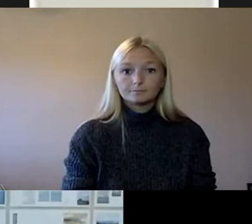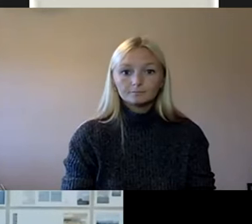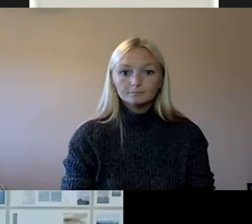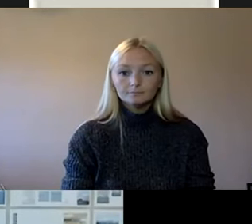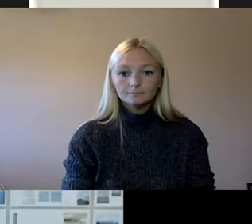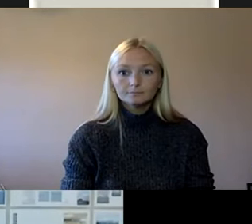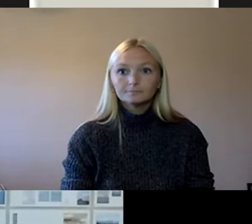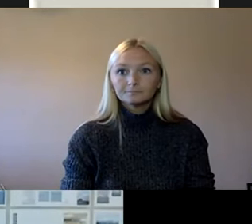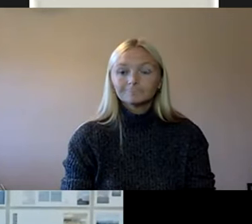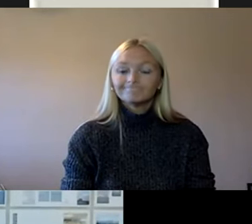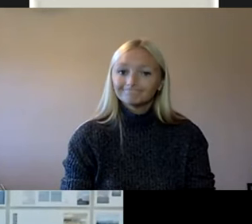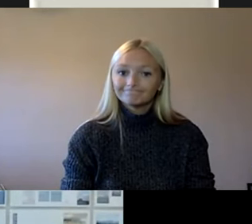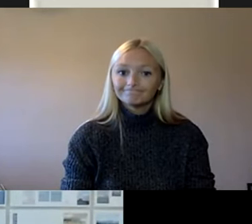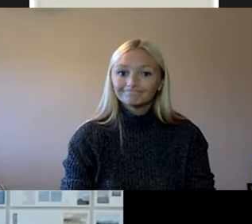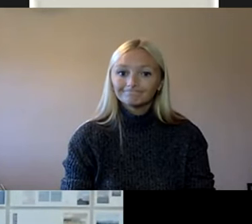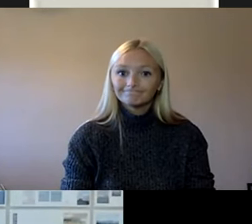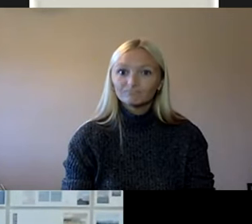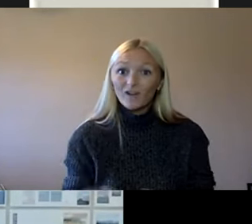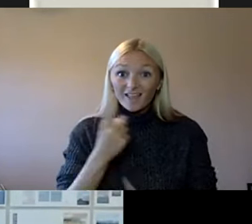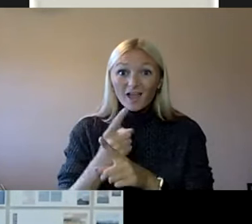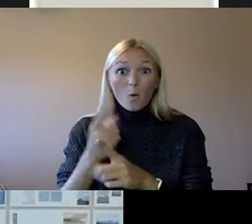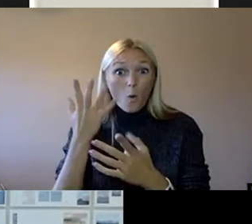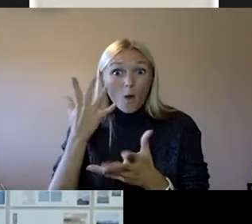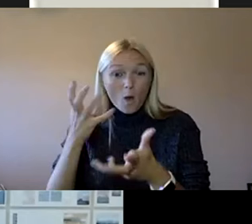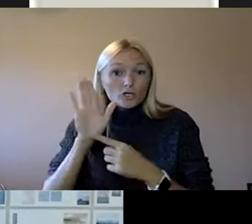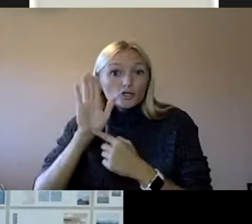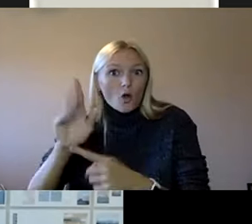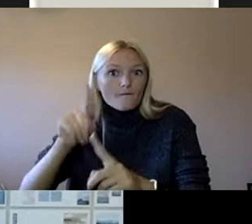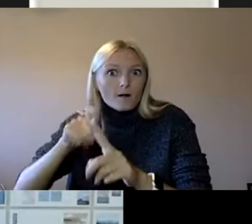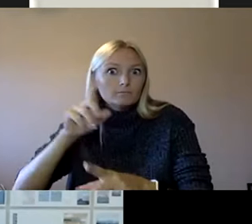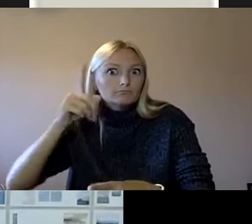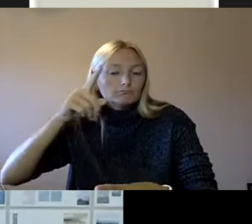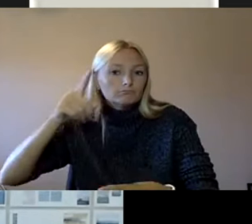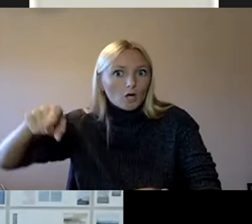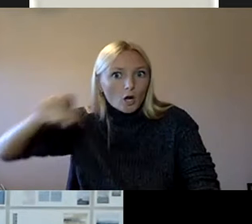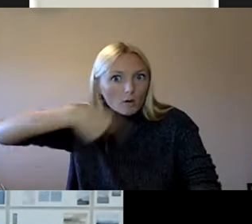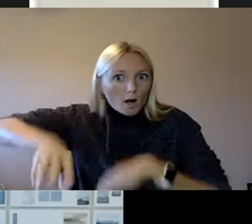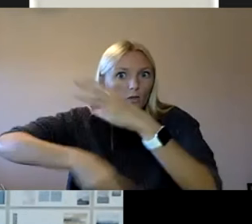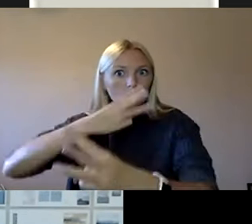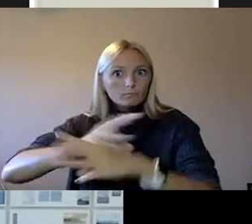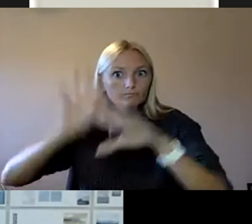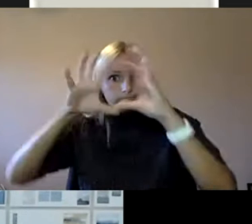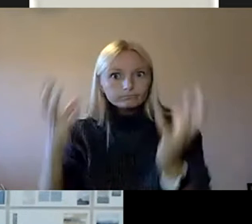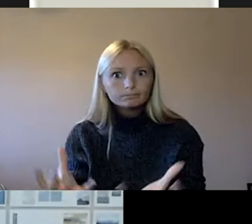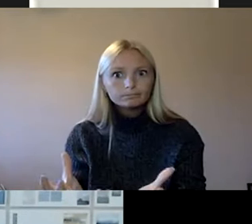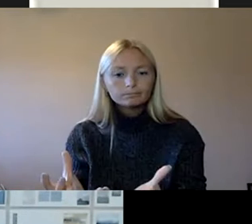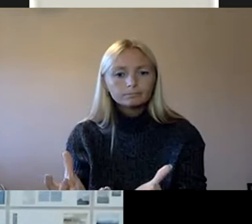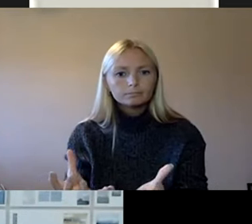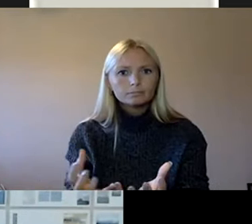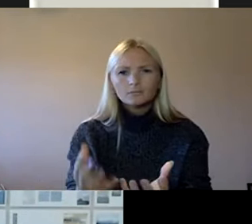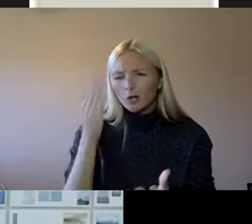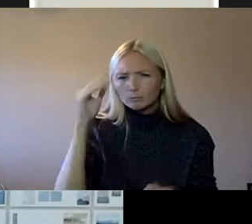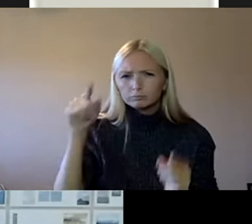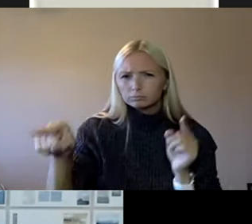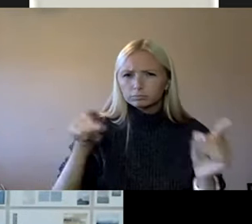And that's exactly why we wanted to show case studies from around the world in this series, because we want to know what we are dealing with, you